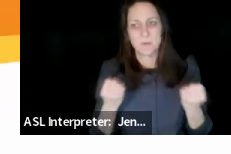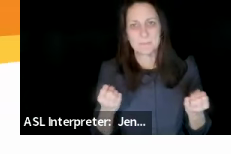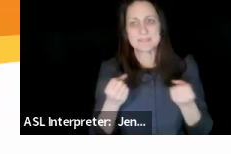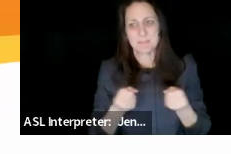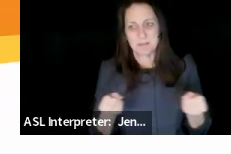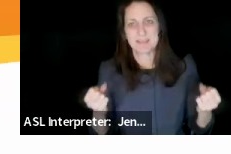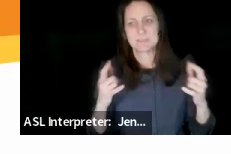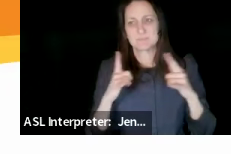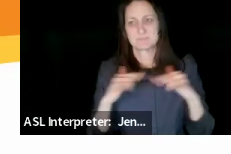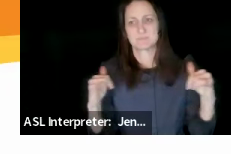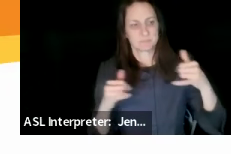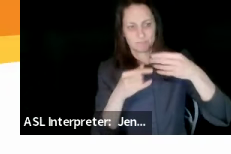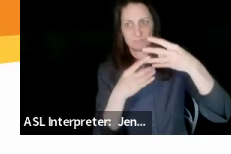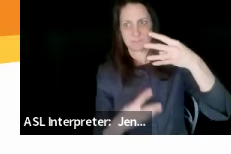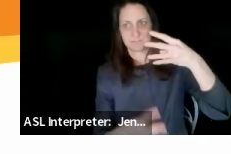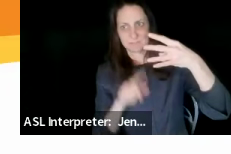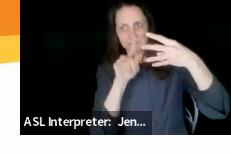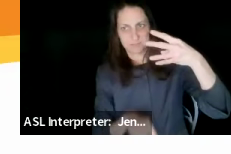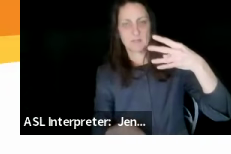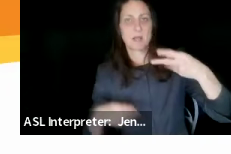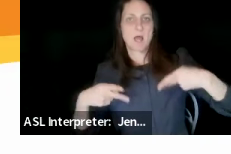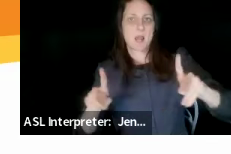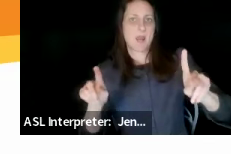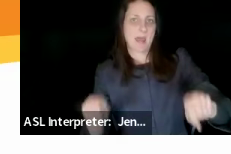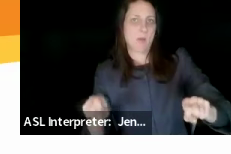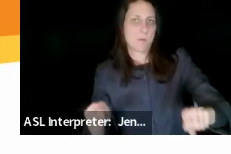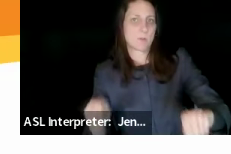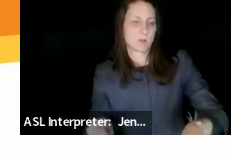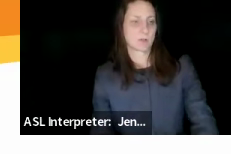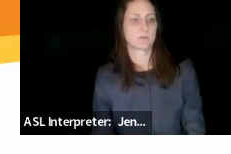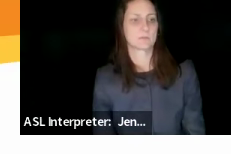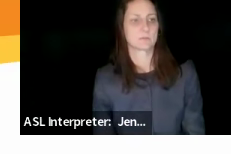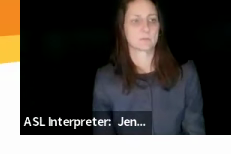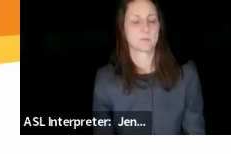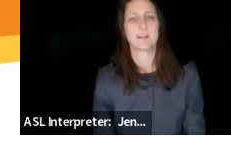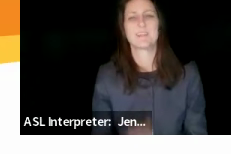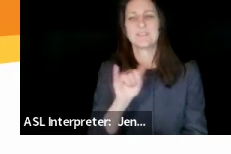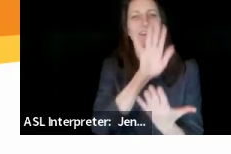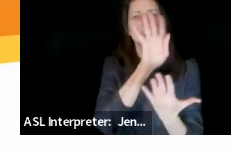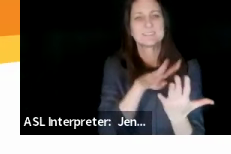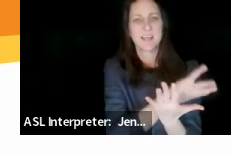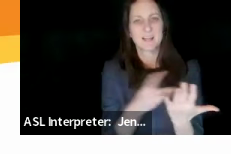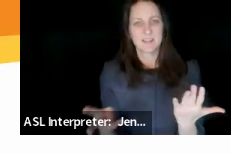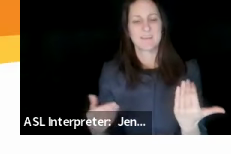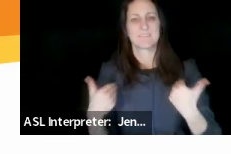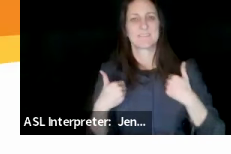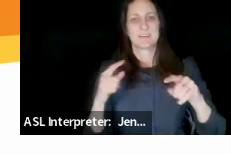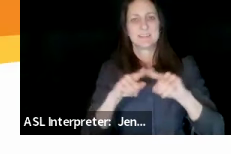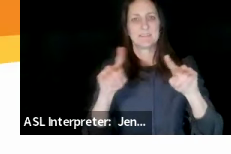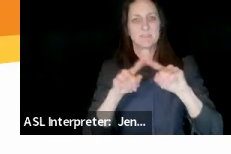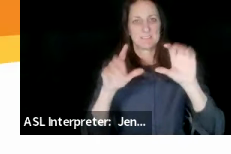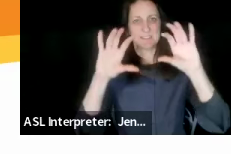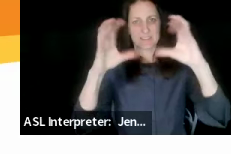allowable expenses. Again, there's different sections in the Excel spreadsheet for this, and just follow the instructions that are